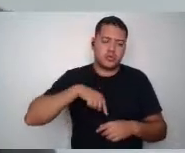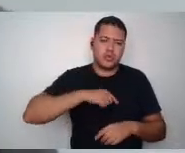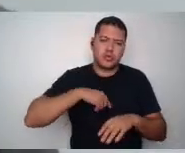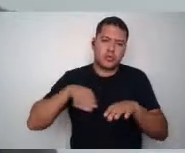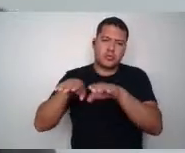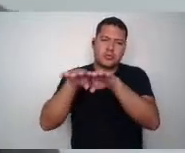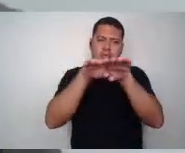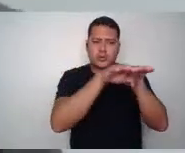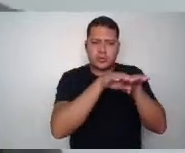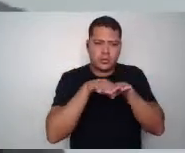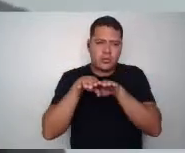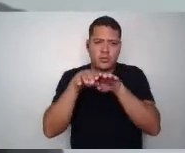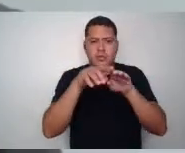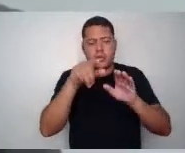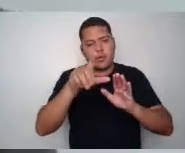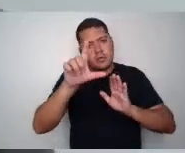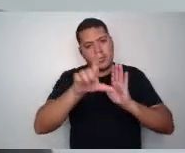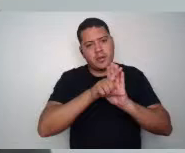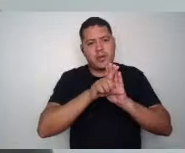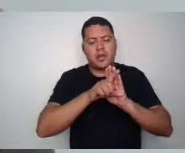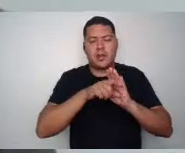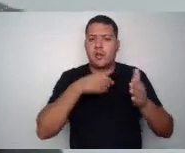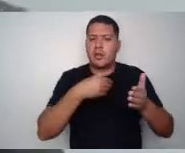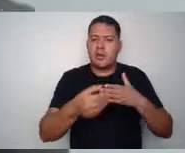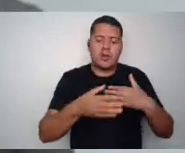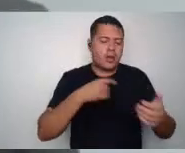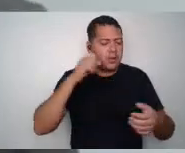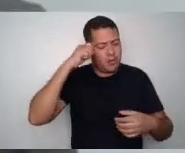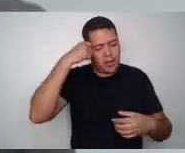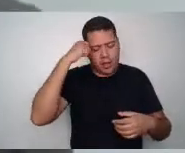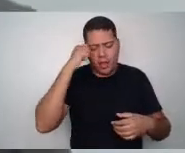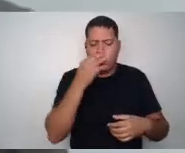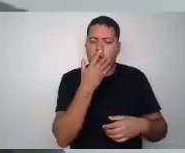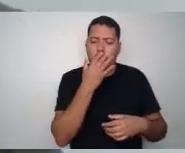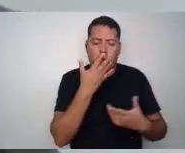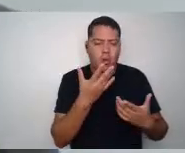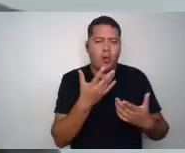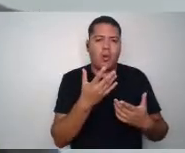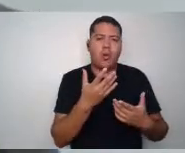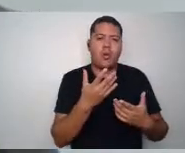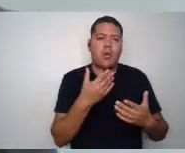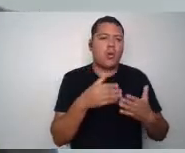equal in front of the law, regardless of your